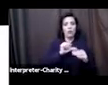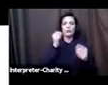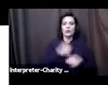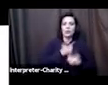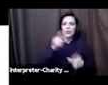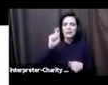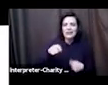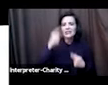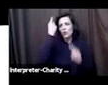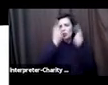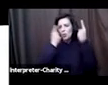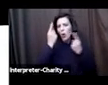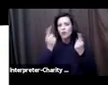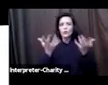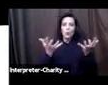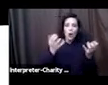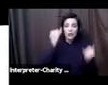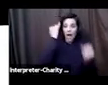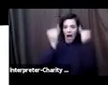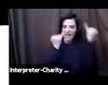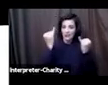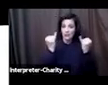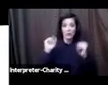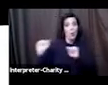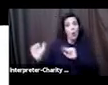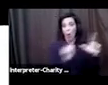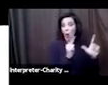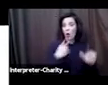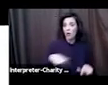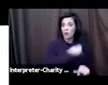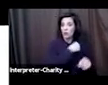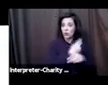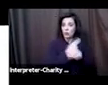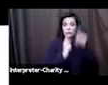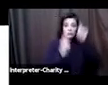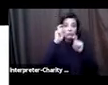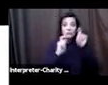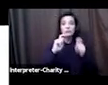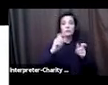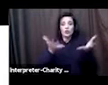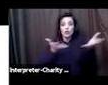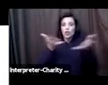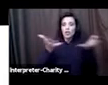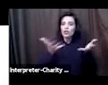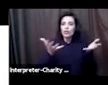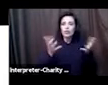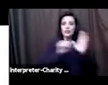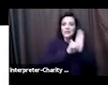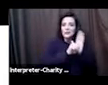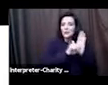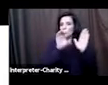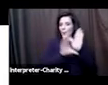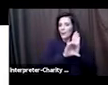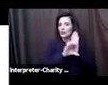needs, wants, and ideas, and that we all use AAC when we make facial expressions or gestures, use symbols or pictures,